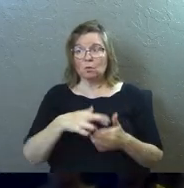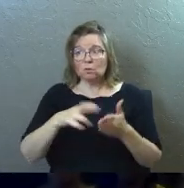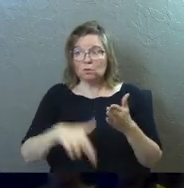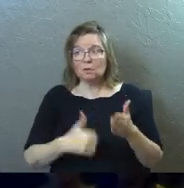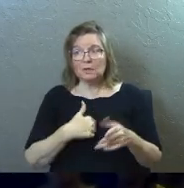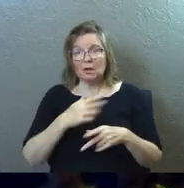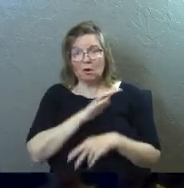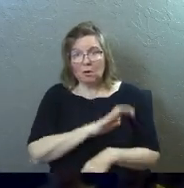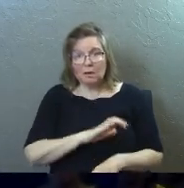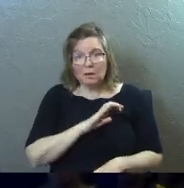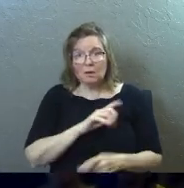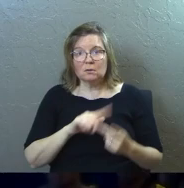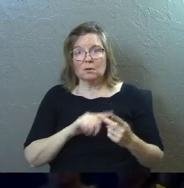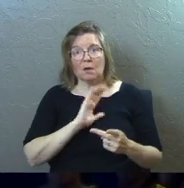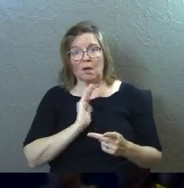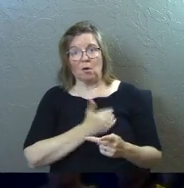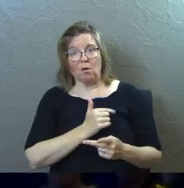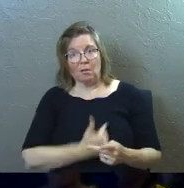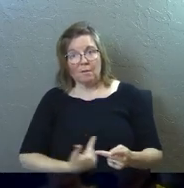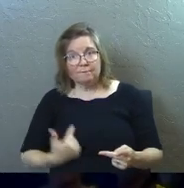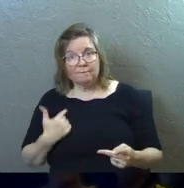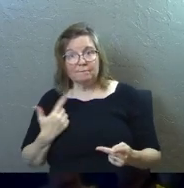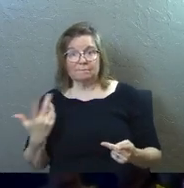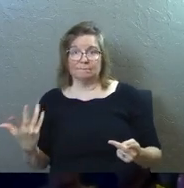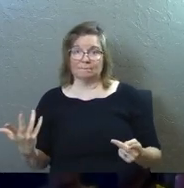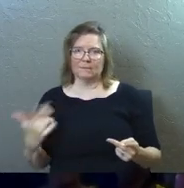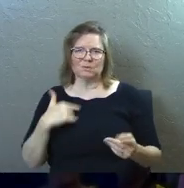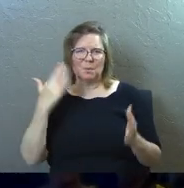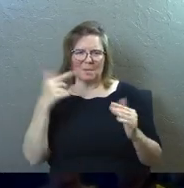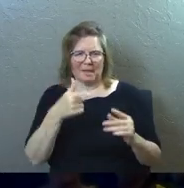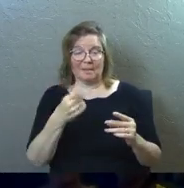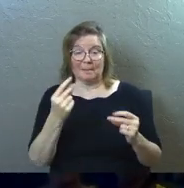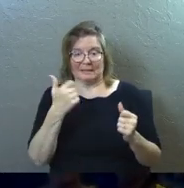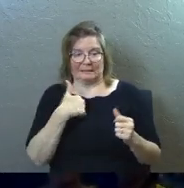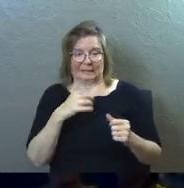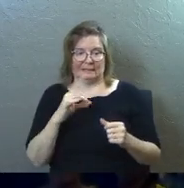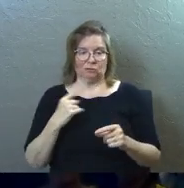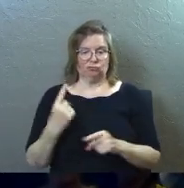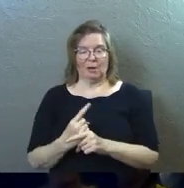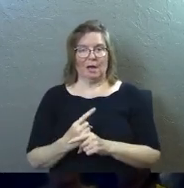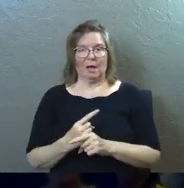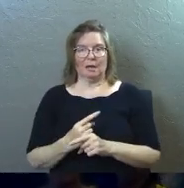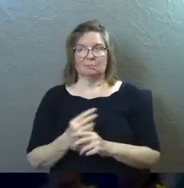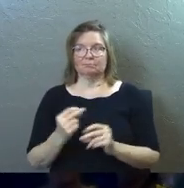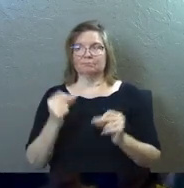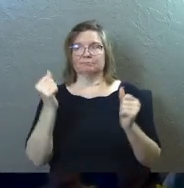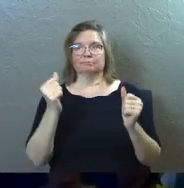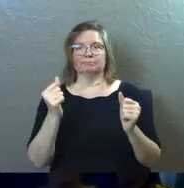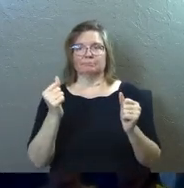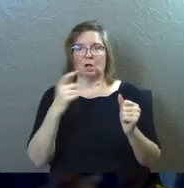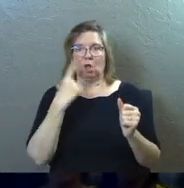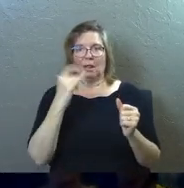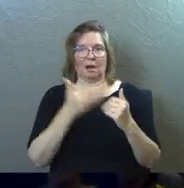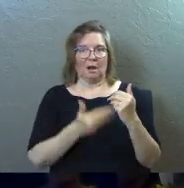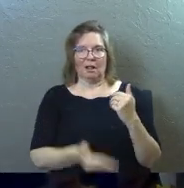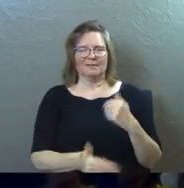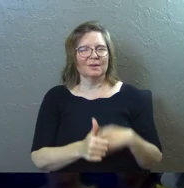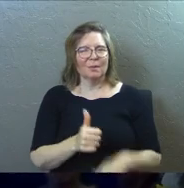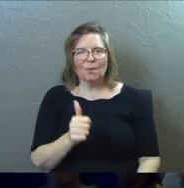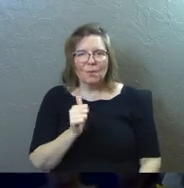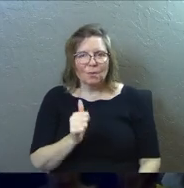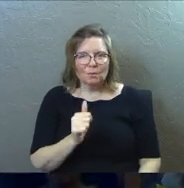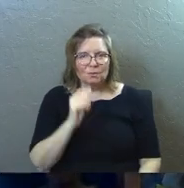results in our character, in our lives? Yeah. So don't expect that because I did it right, it's absolutely going to look like this. It